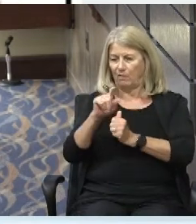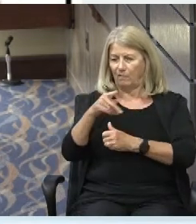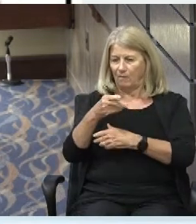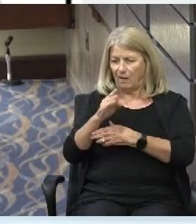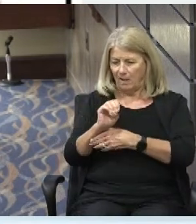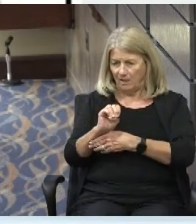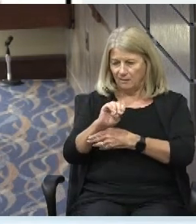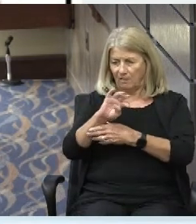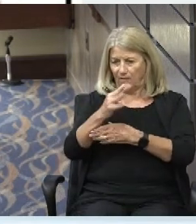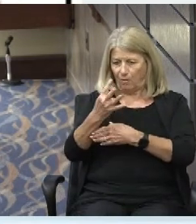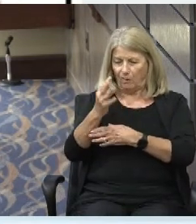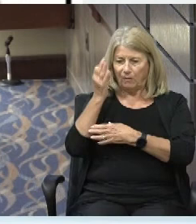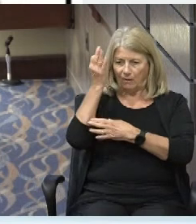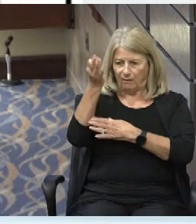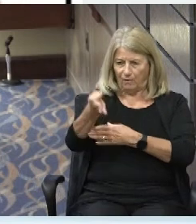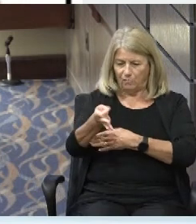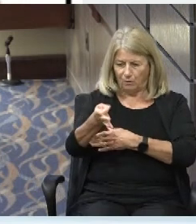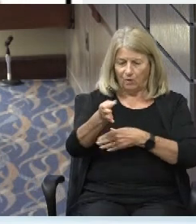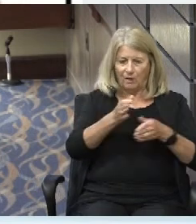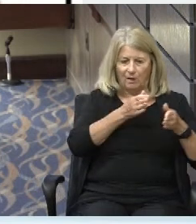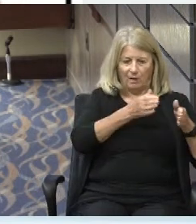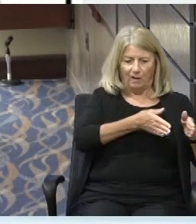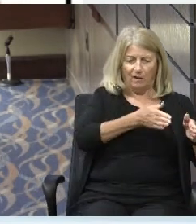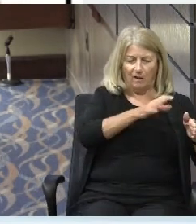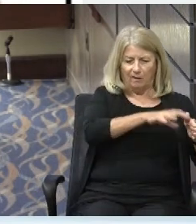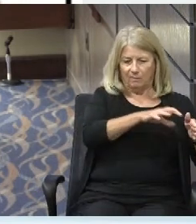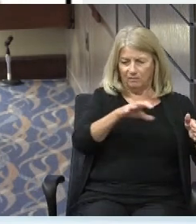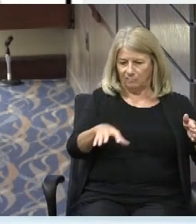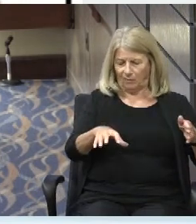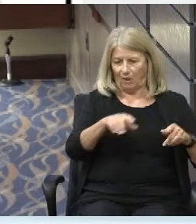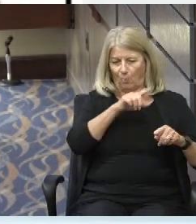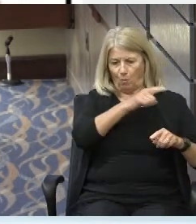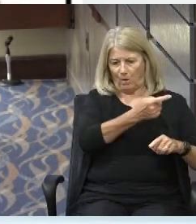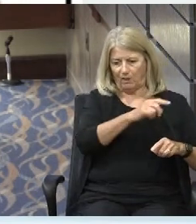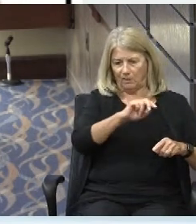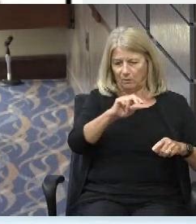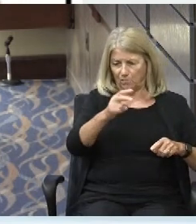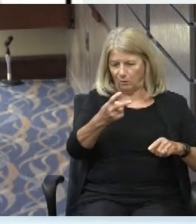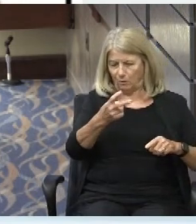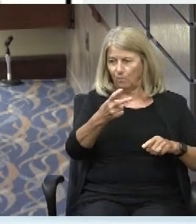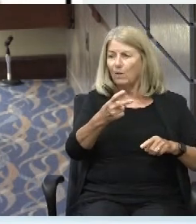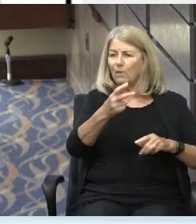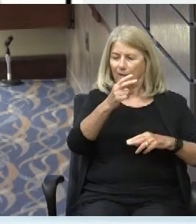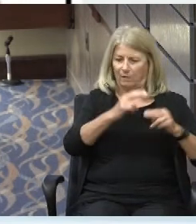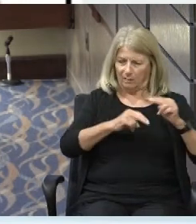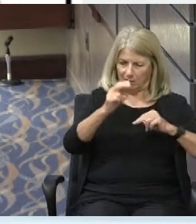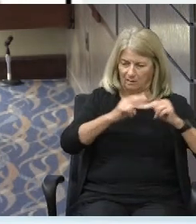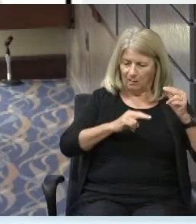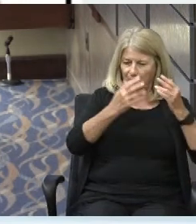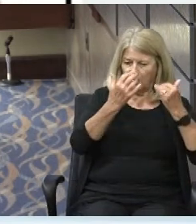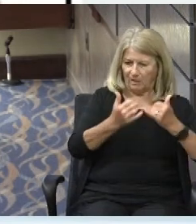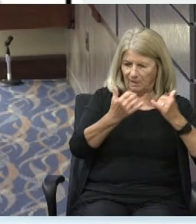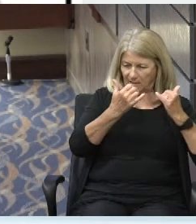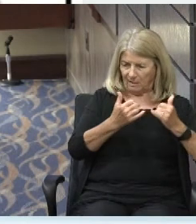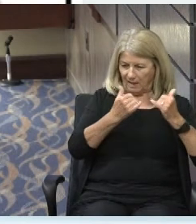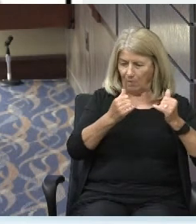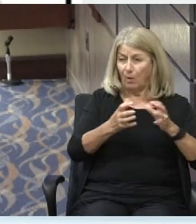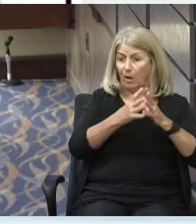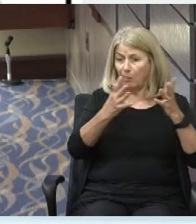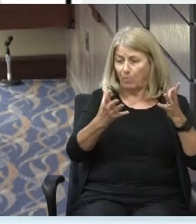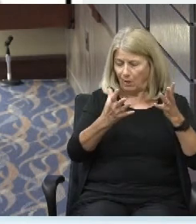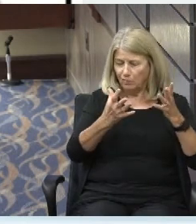future phase. Phase 1 and 2 are in this section here that are under construction with a bunch of houses already built,